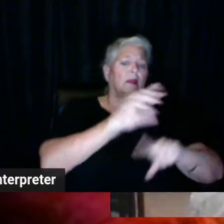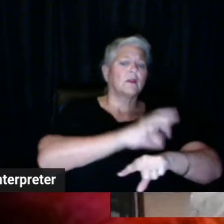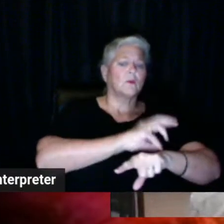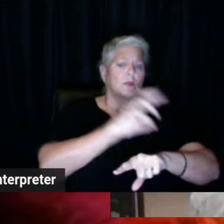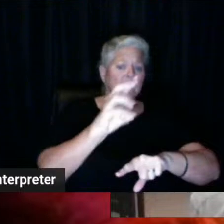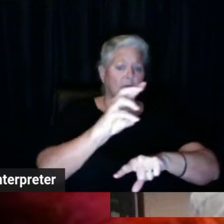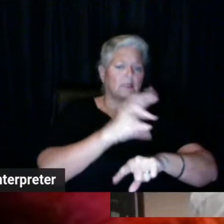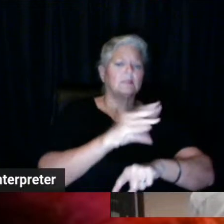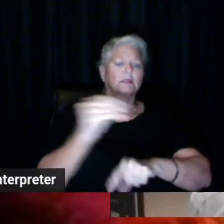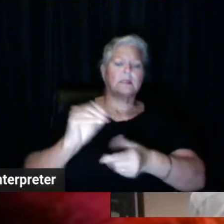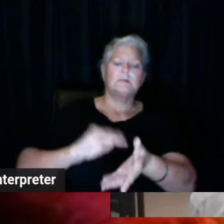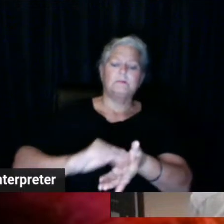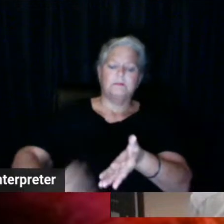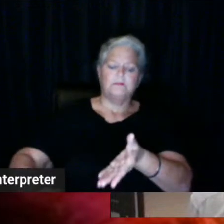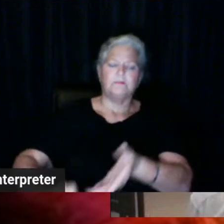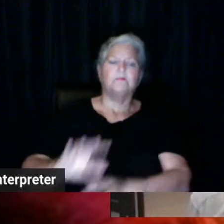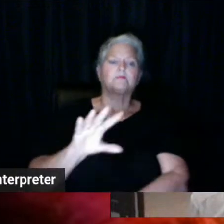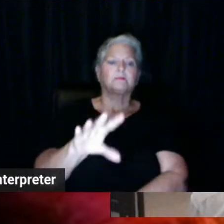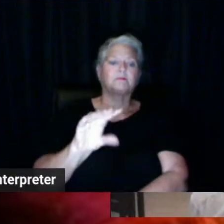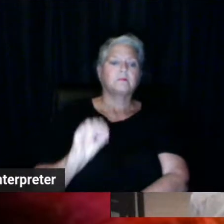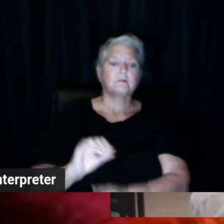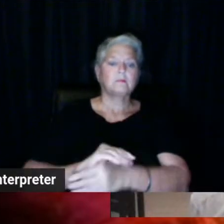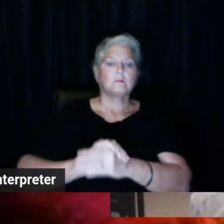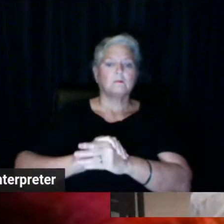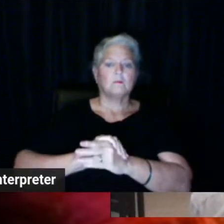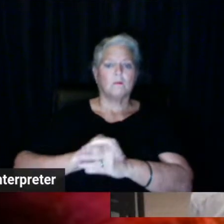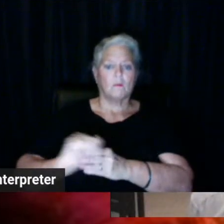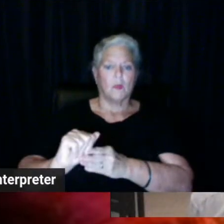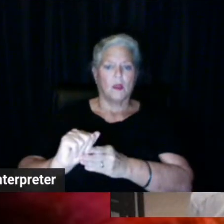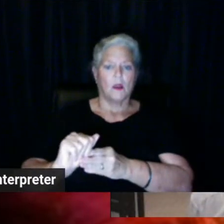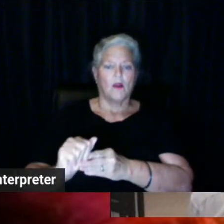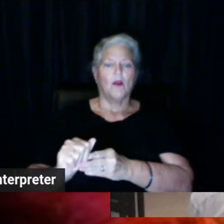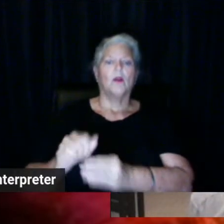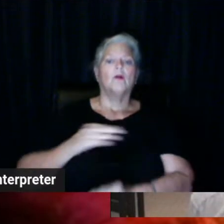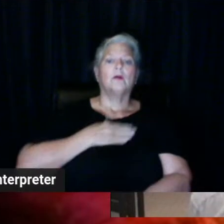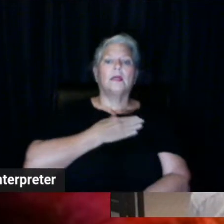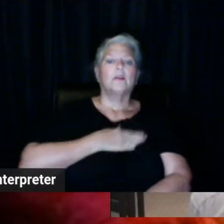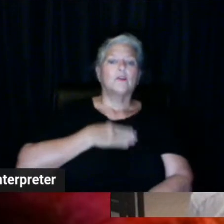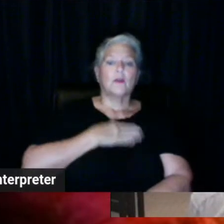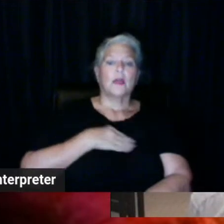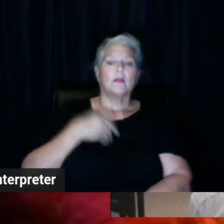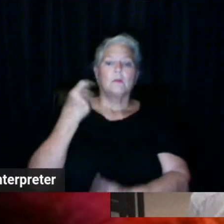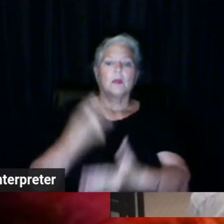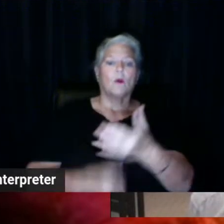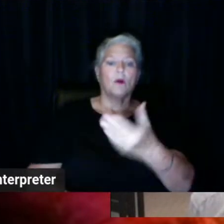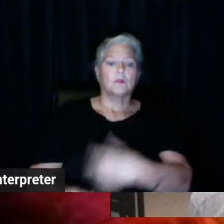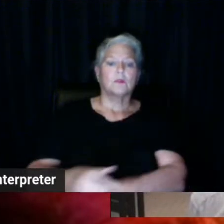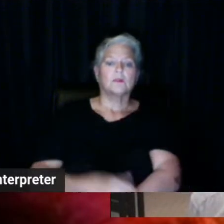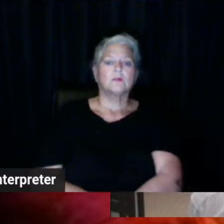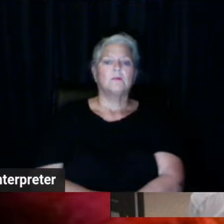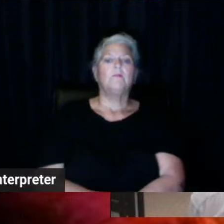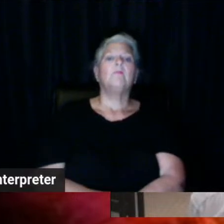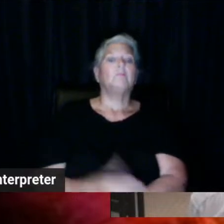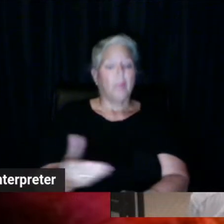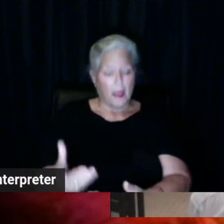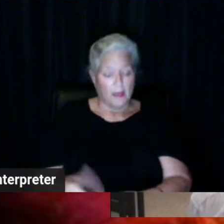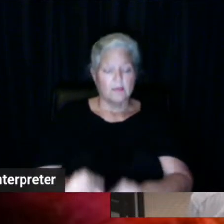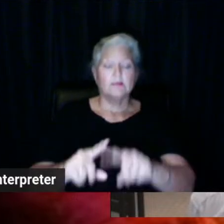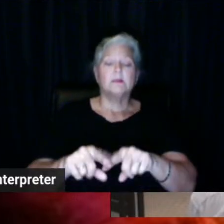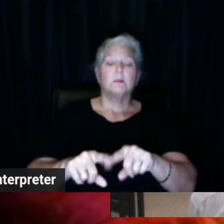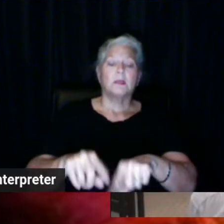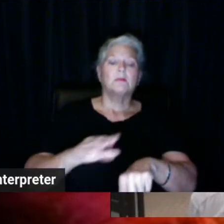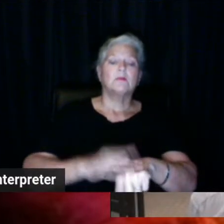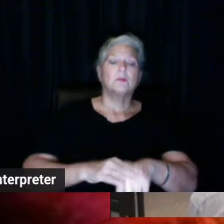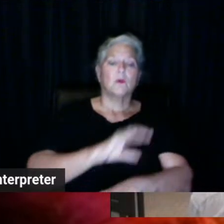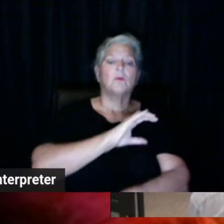waive the $50 entertainment fee. And again, same friendly motion contingent upon police and fire approval. Should